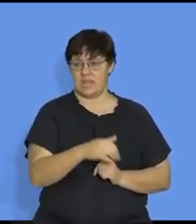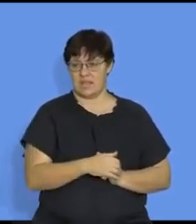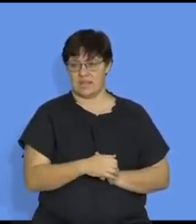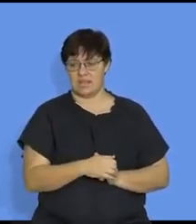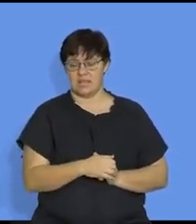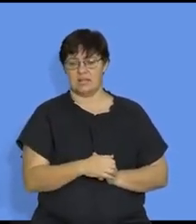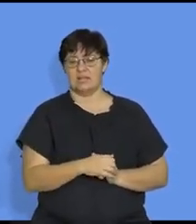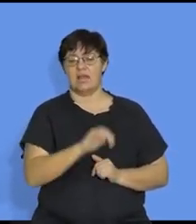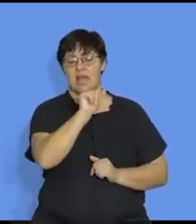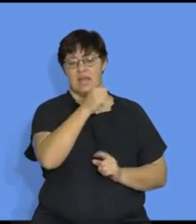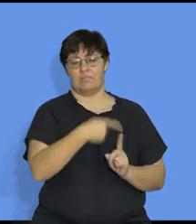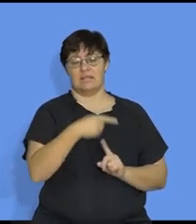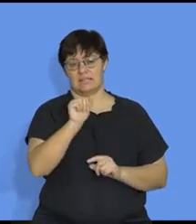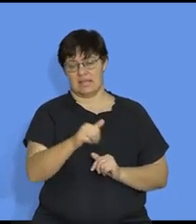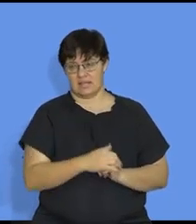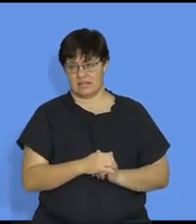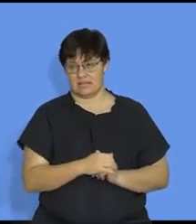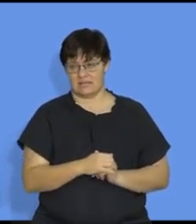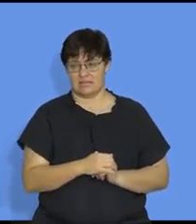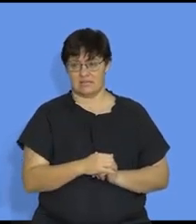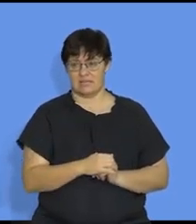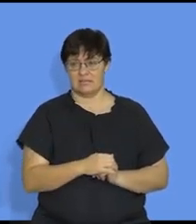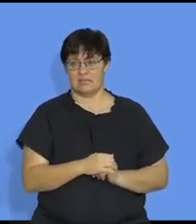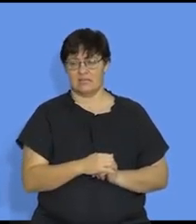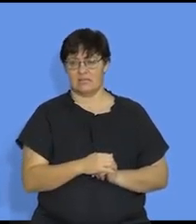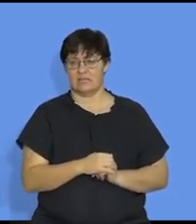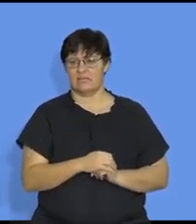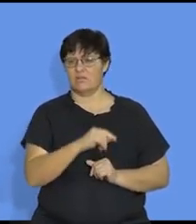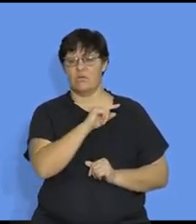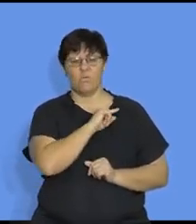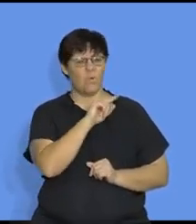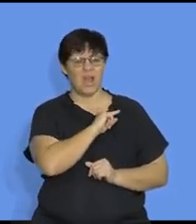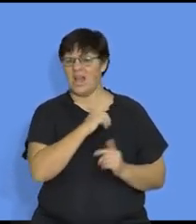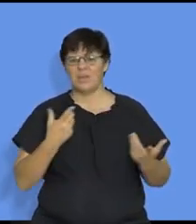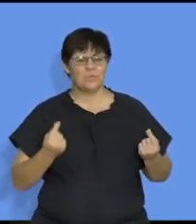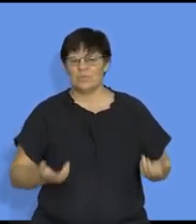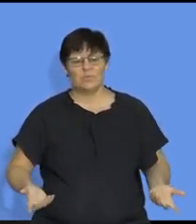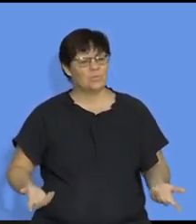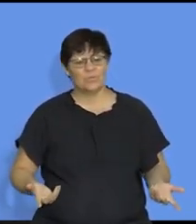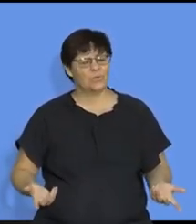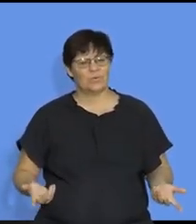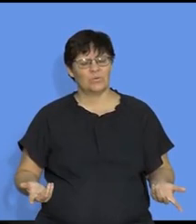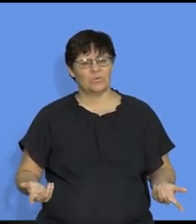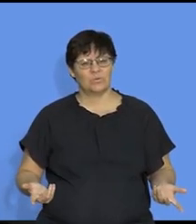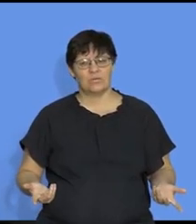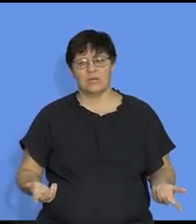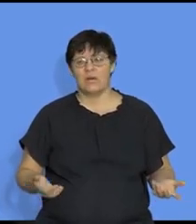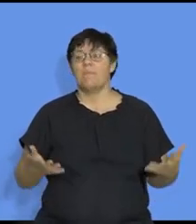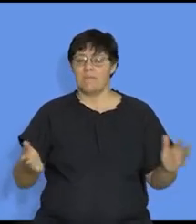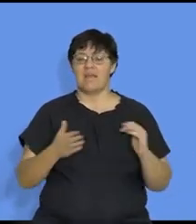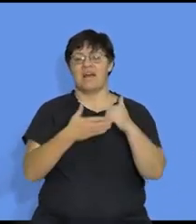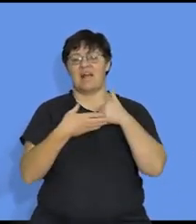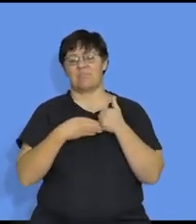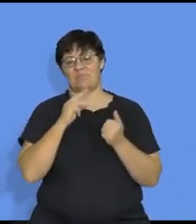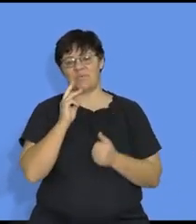2a as a plus a. Why on earth I am doing this is because it's actually going to